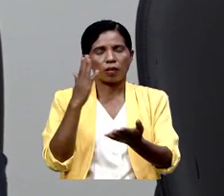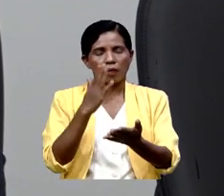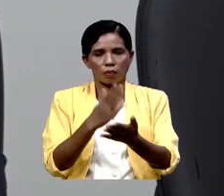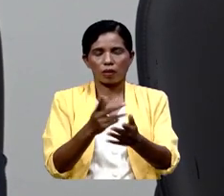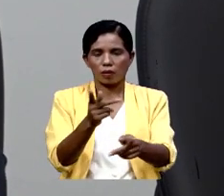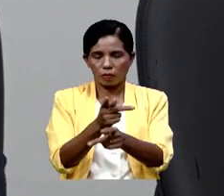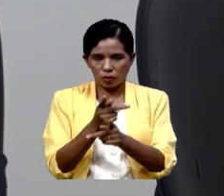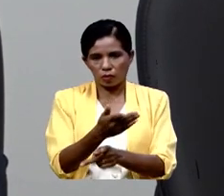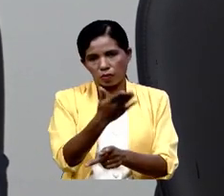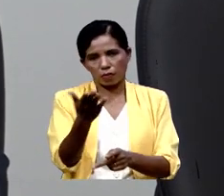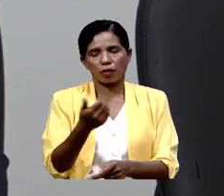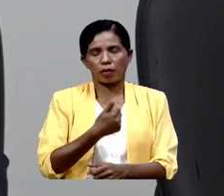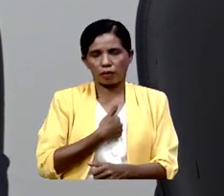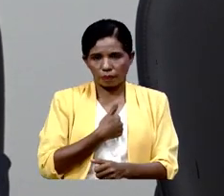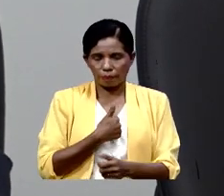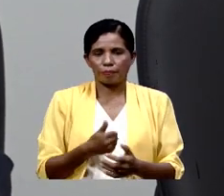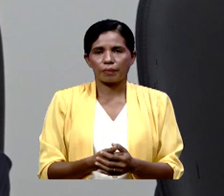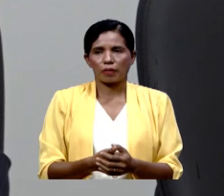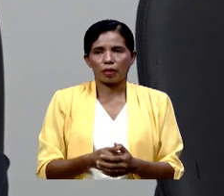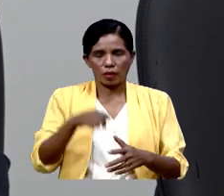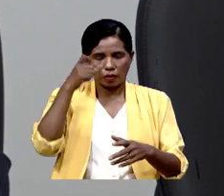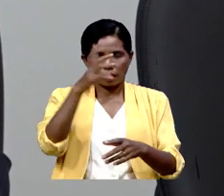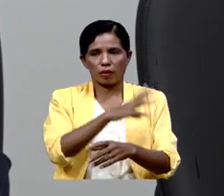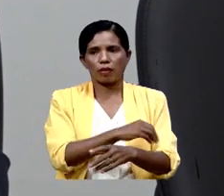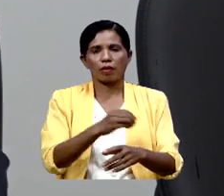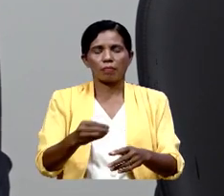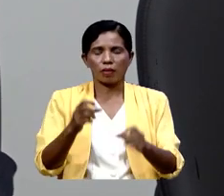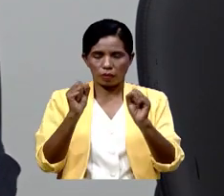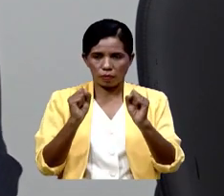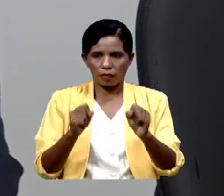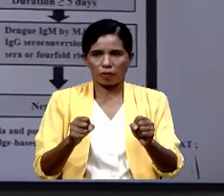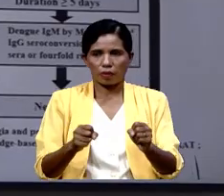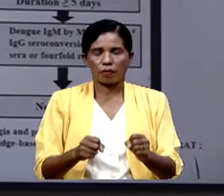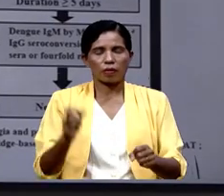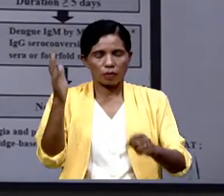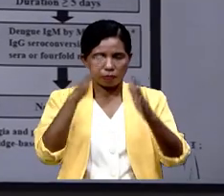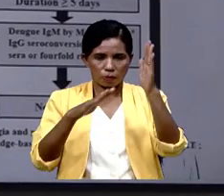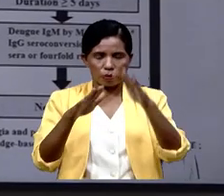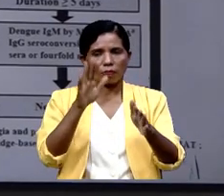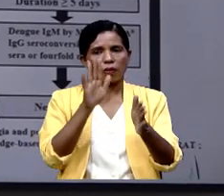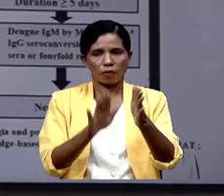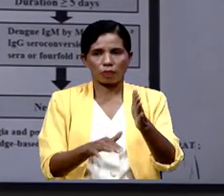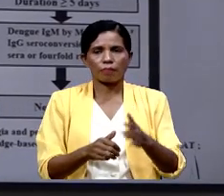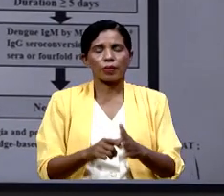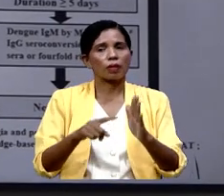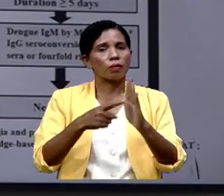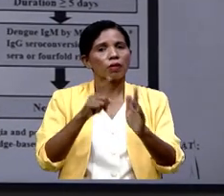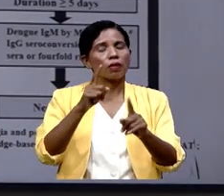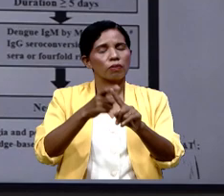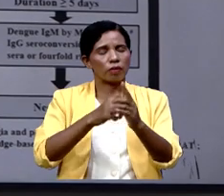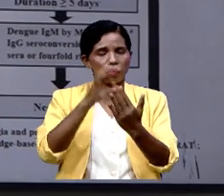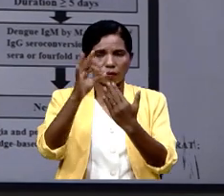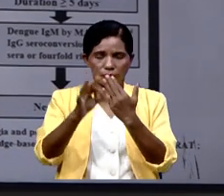protect ourselves. So comprehensively we can address all the problems. Hahu ia fulan fevereiro